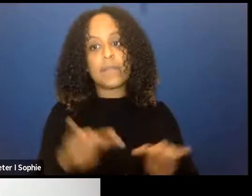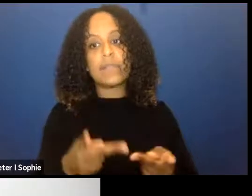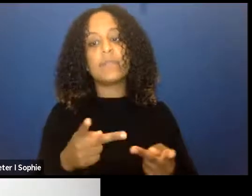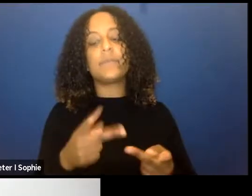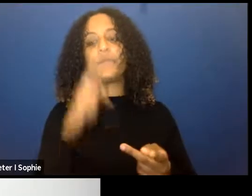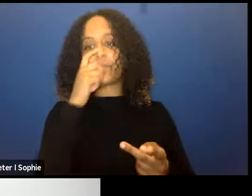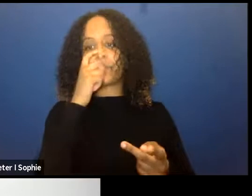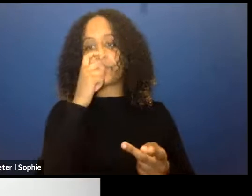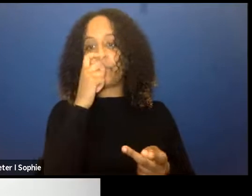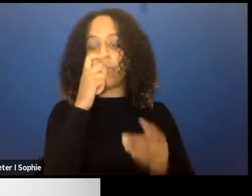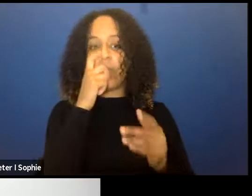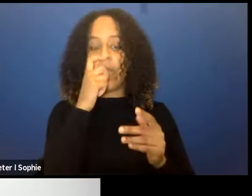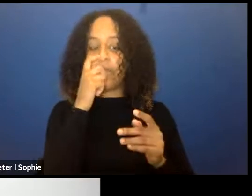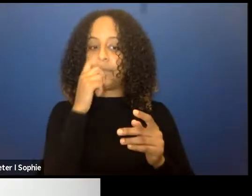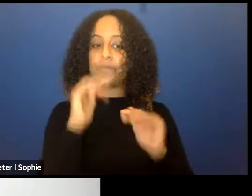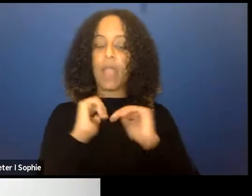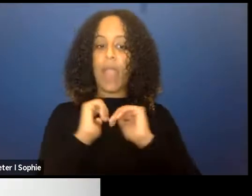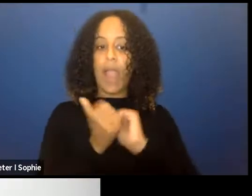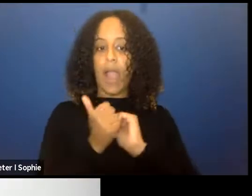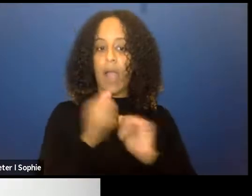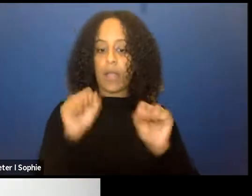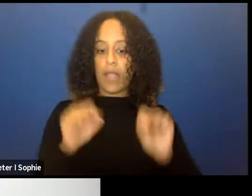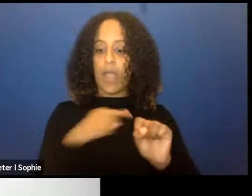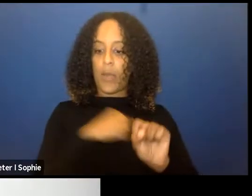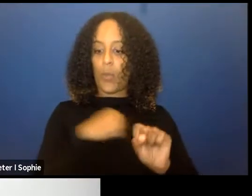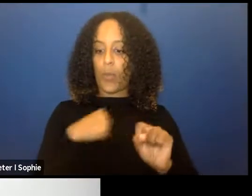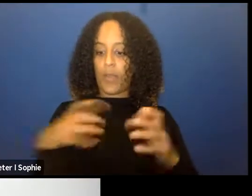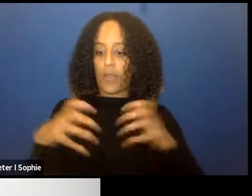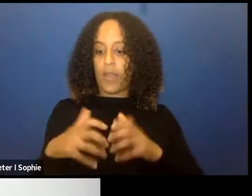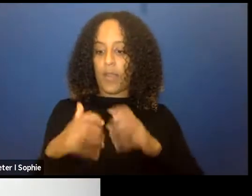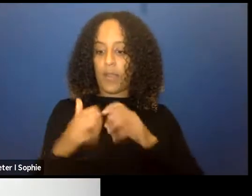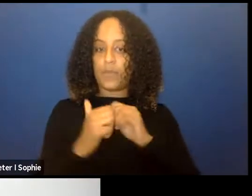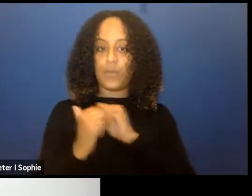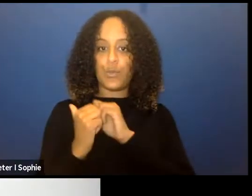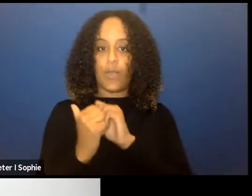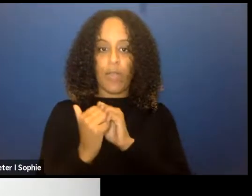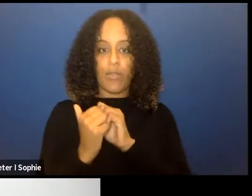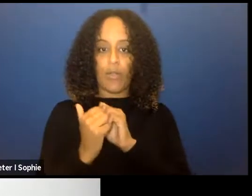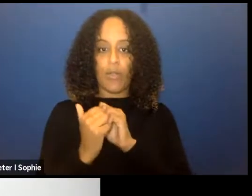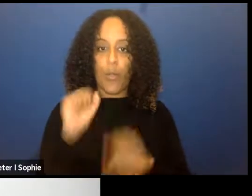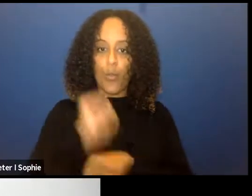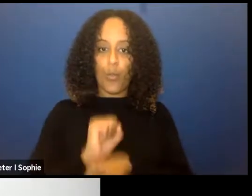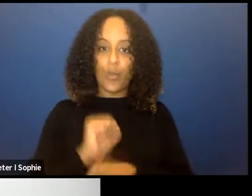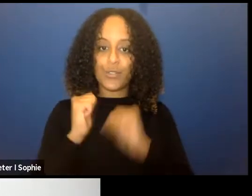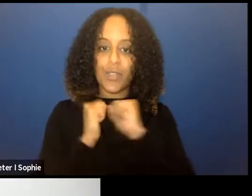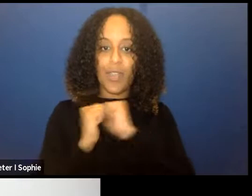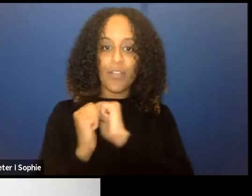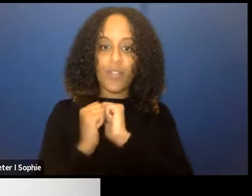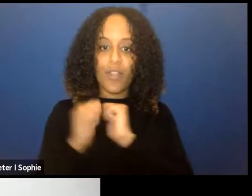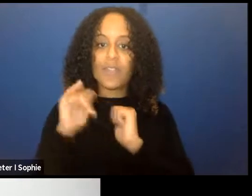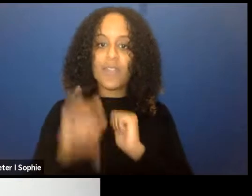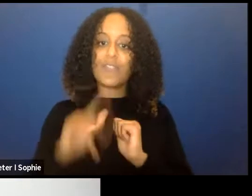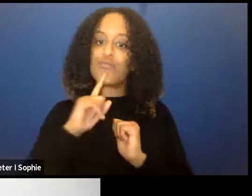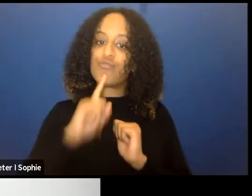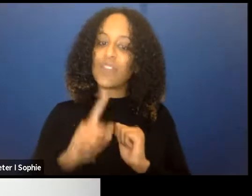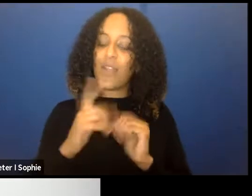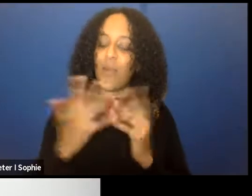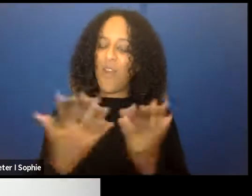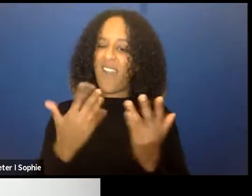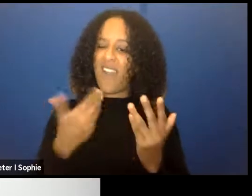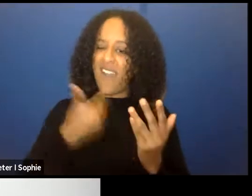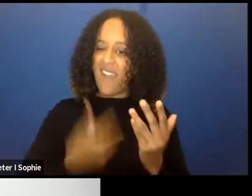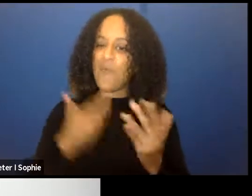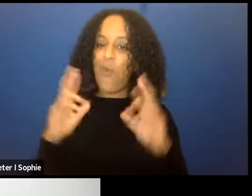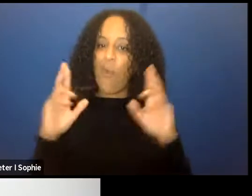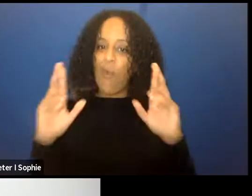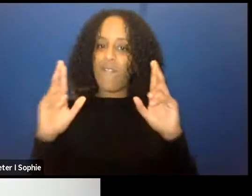workplace. How can we come together and work together? And that's really what I am hopeful